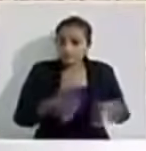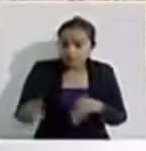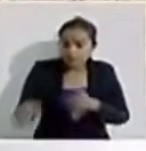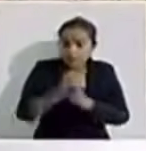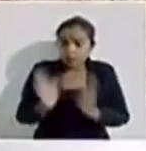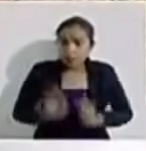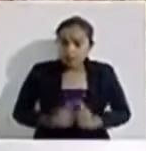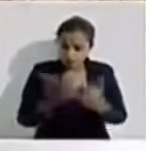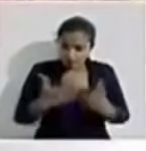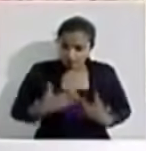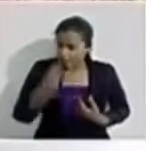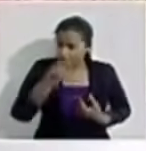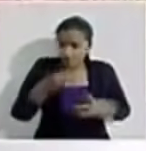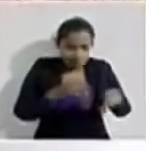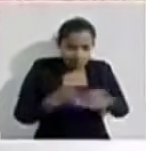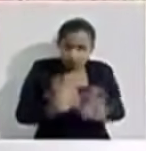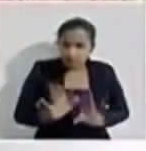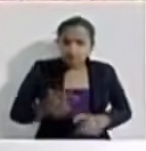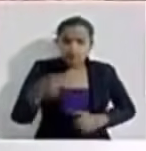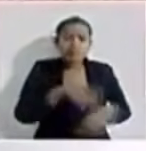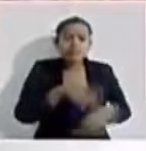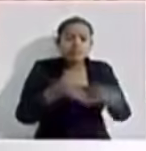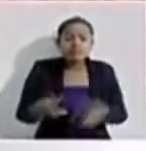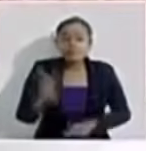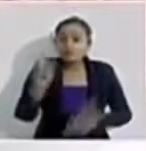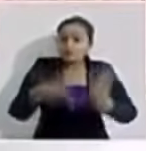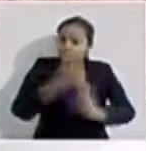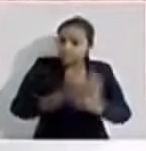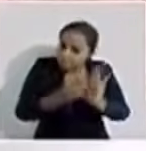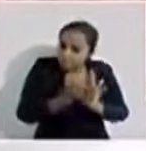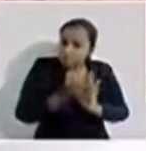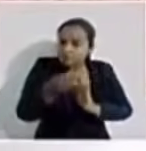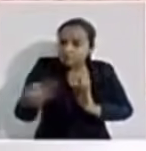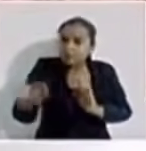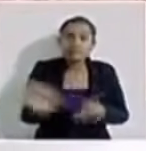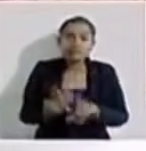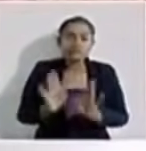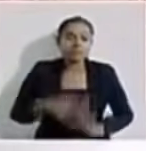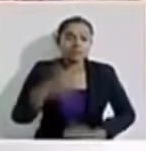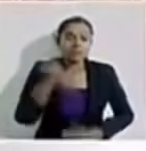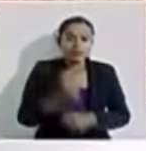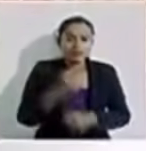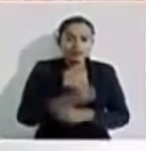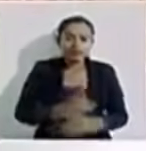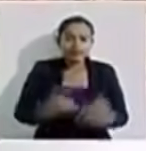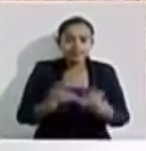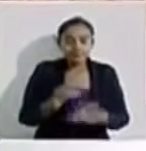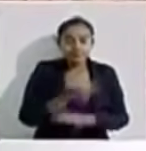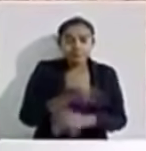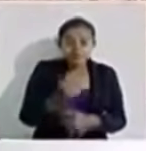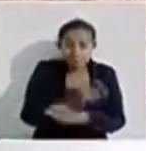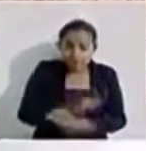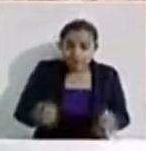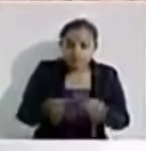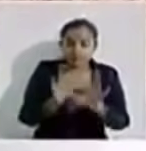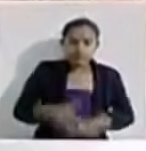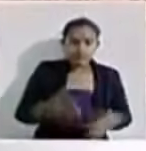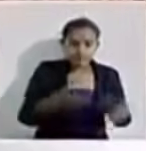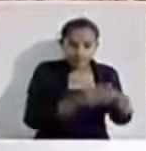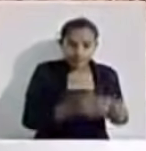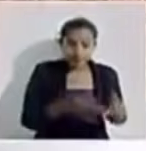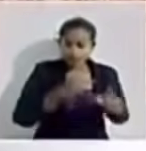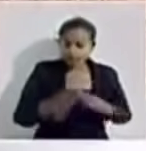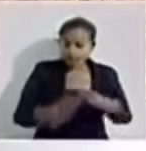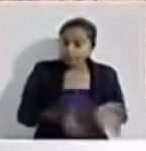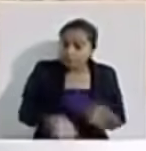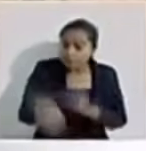cultivated these for the people of the country. The government should set in place a proper mechanism to take these goods to the market. Because of these